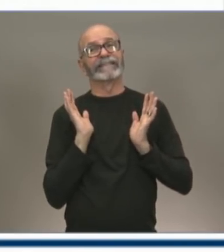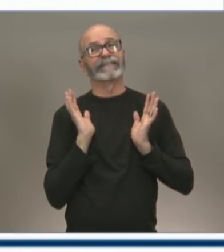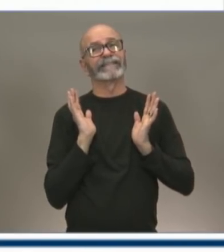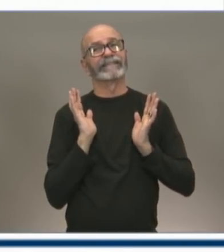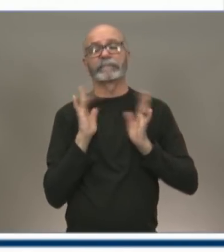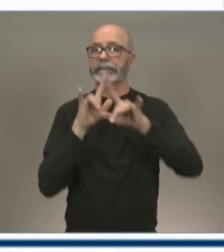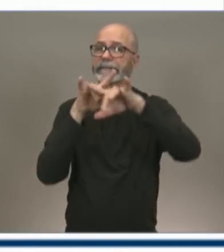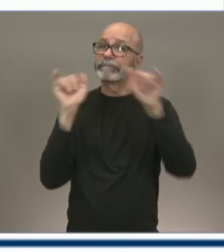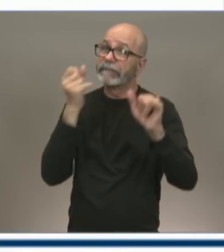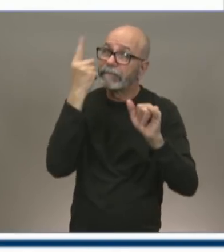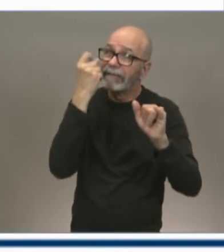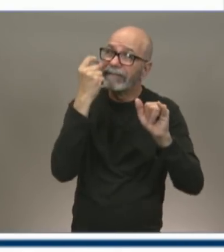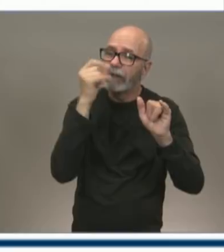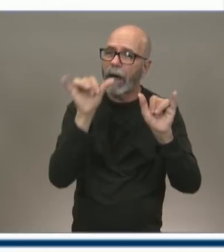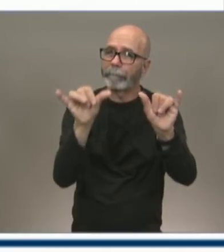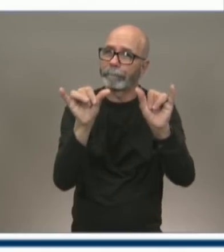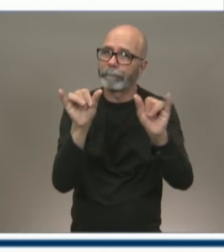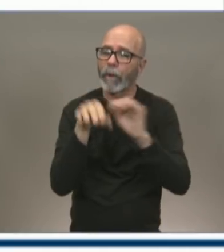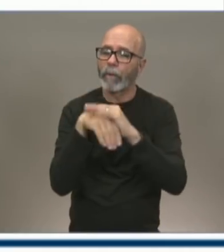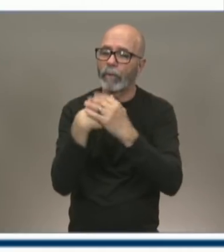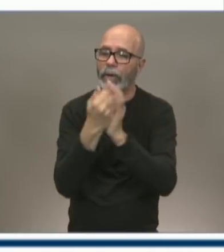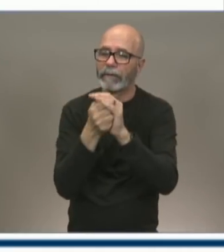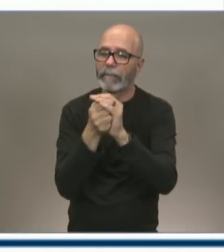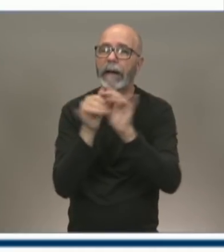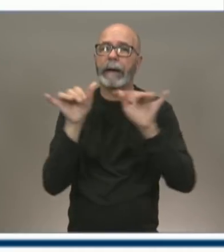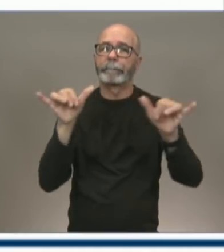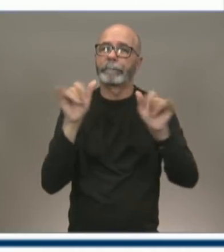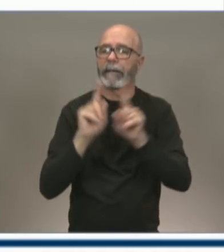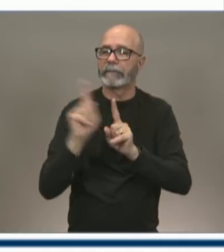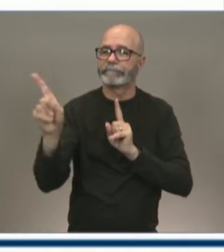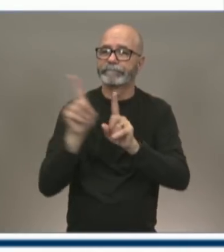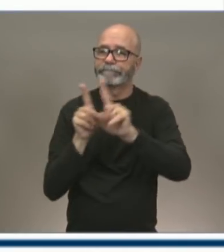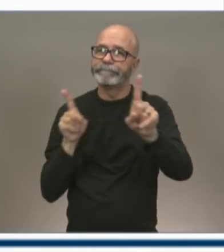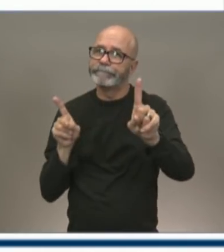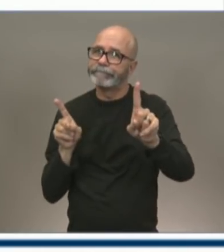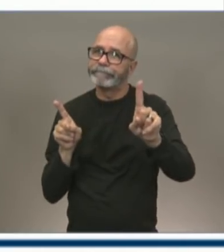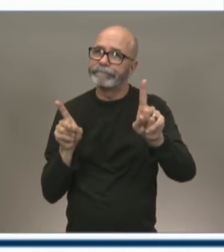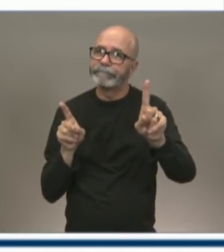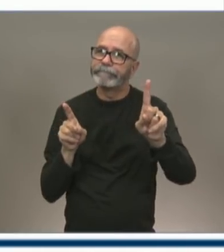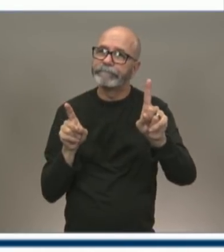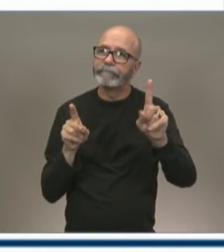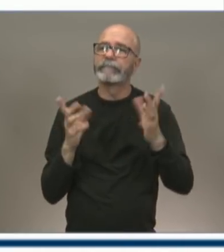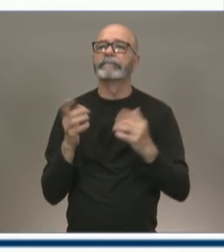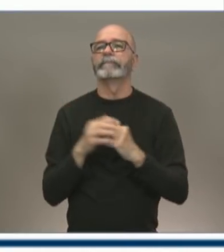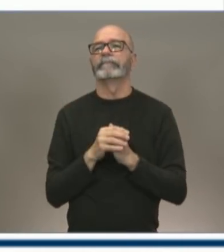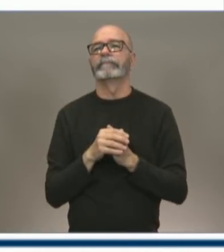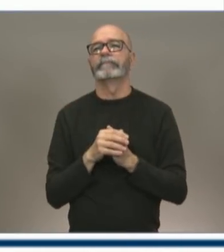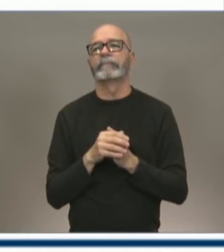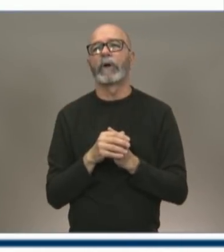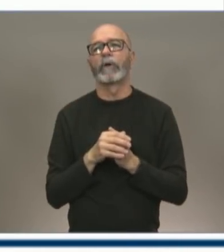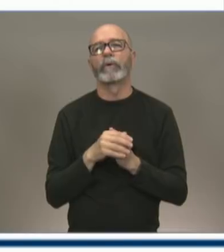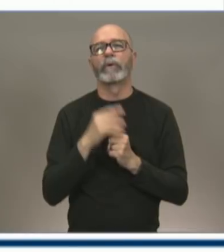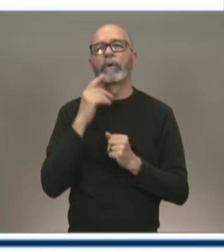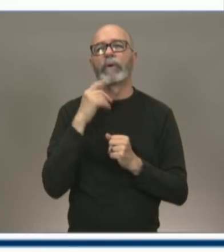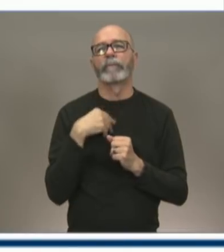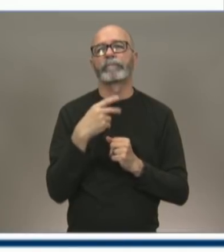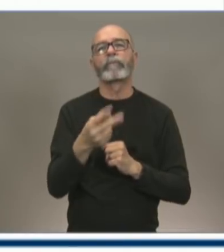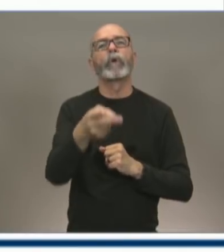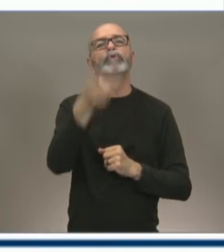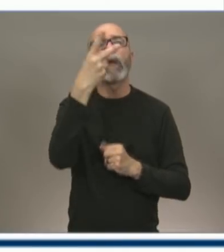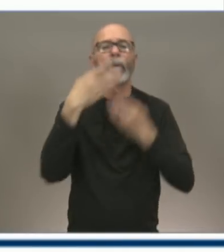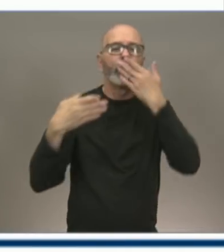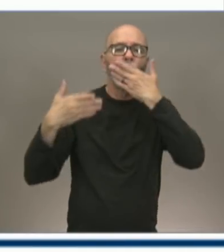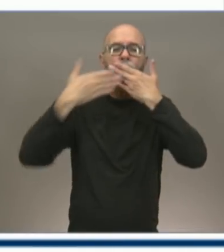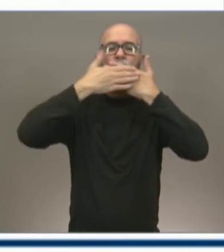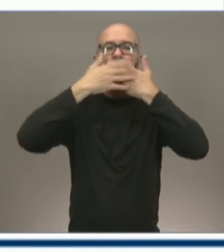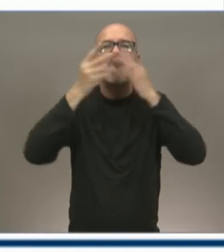physical distancing. I think right now the recommendation is people wear a 2-ply or possible a 3-ply mask. We need to